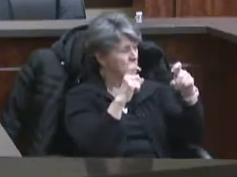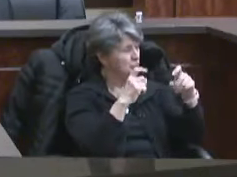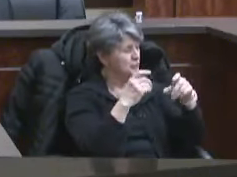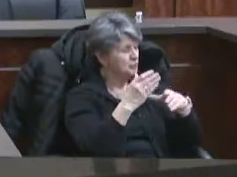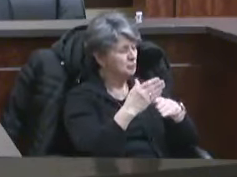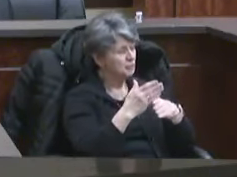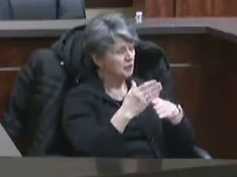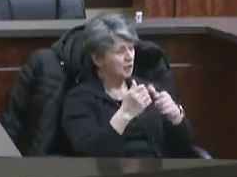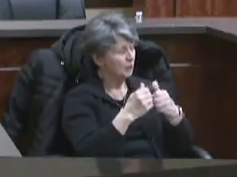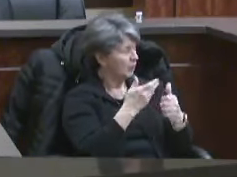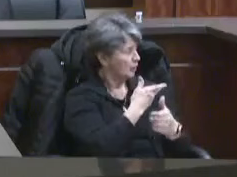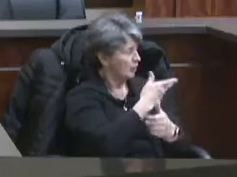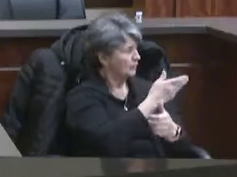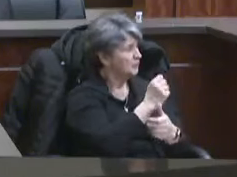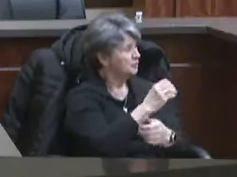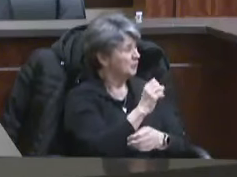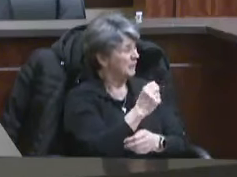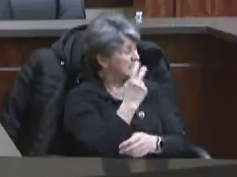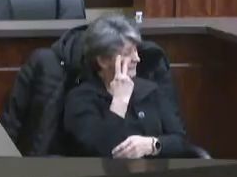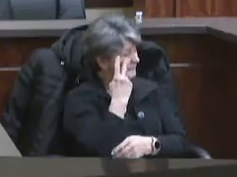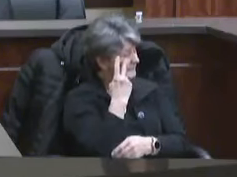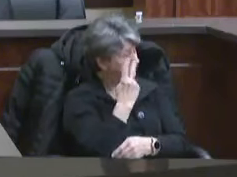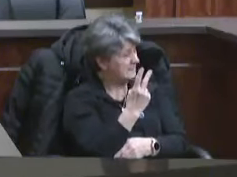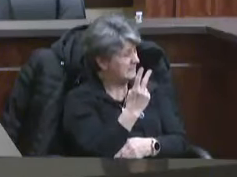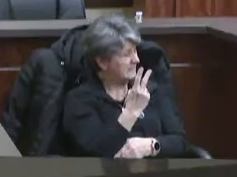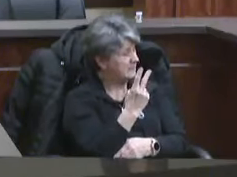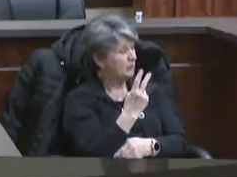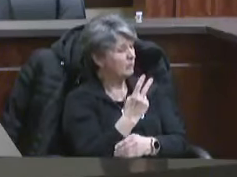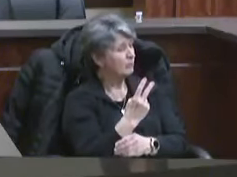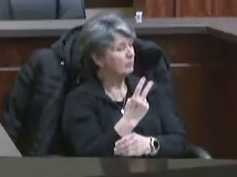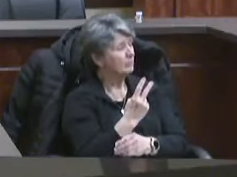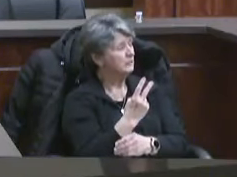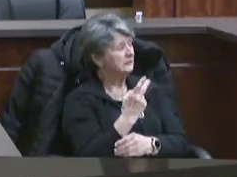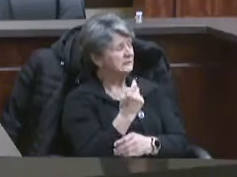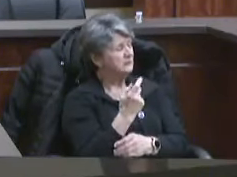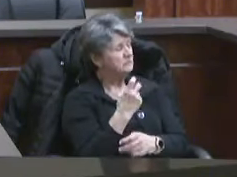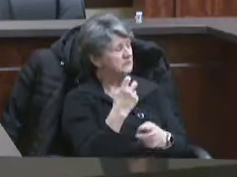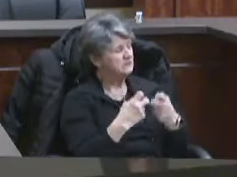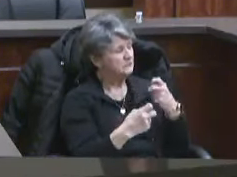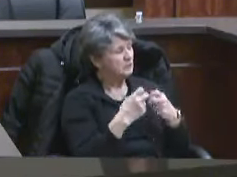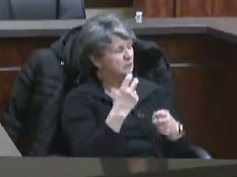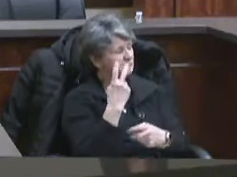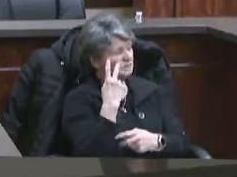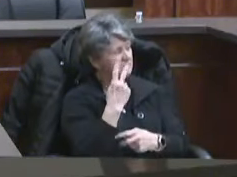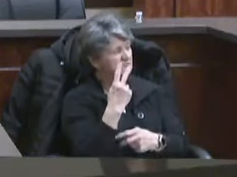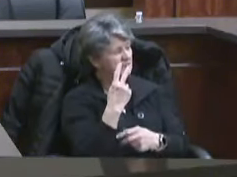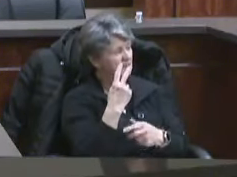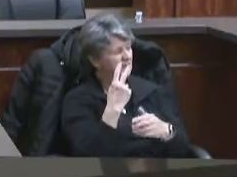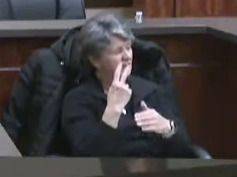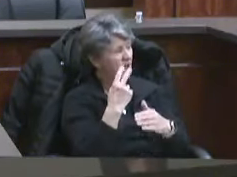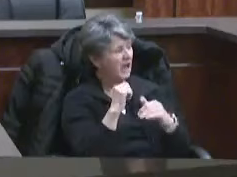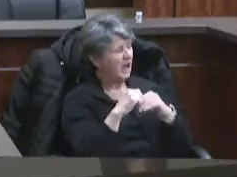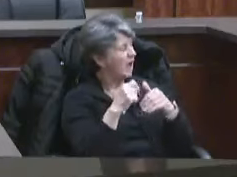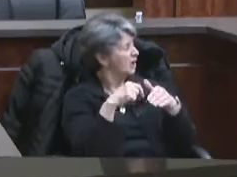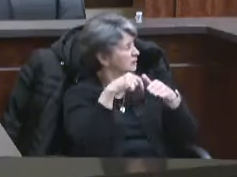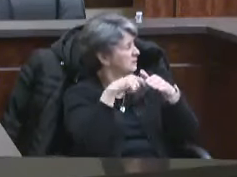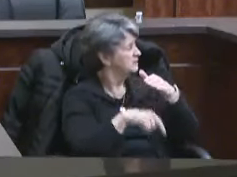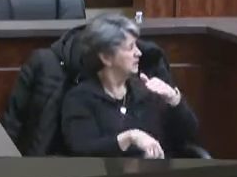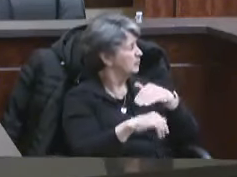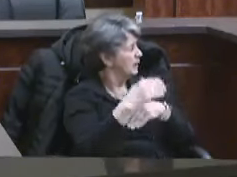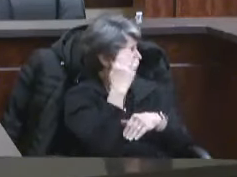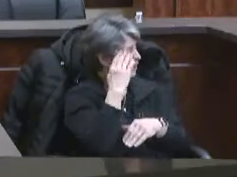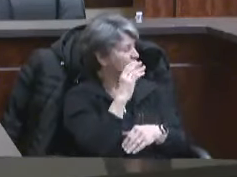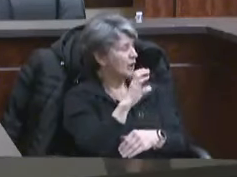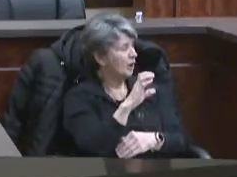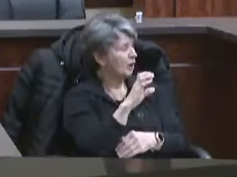see what it looks like. And it's a little bit difficult to see kind of the depth of some of these, but I know, Carl, you had talked about,